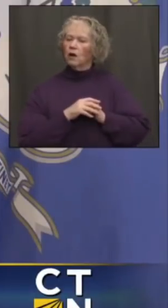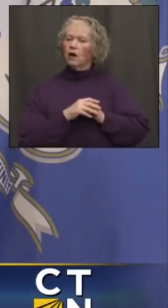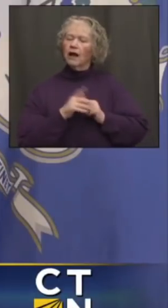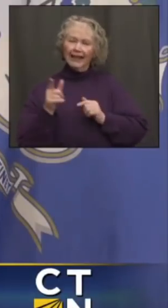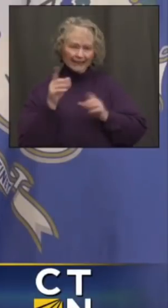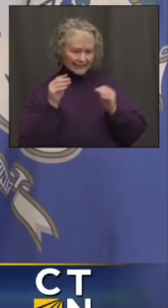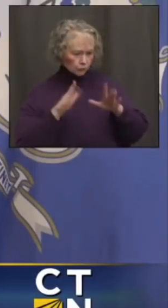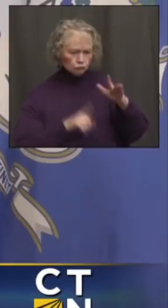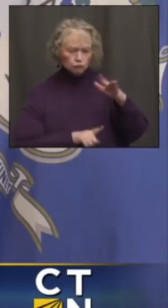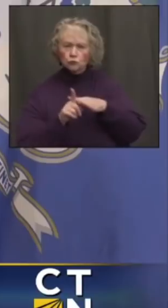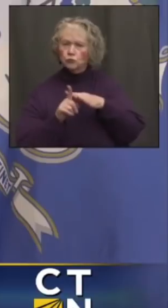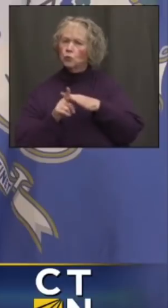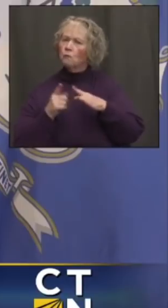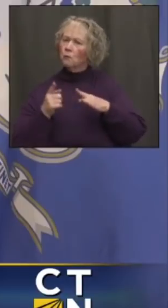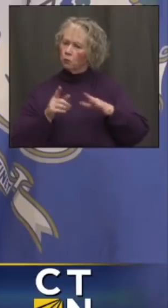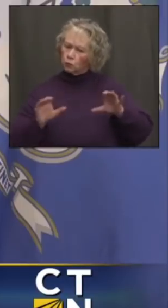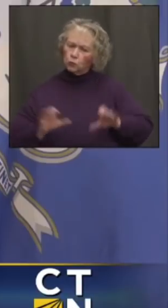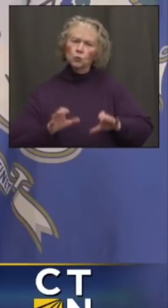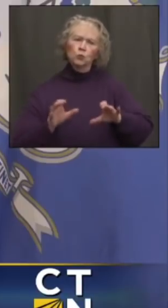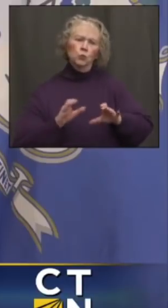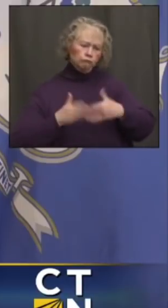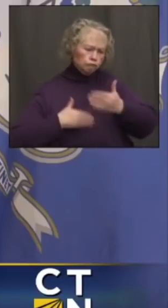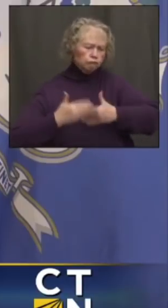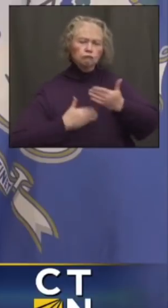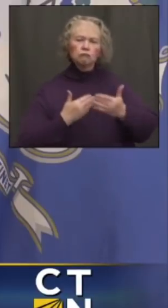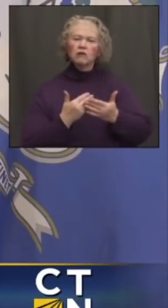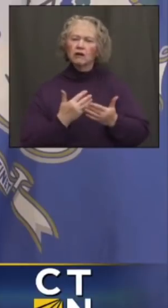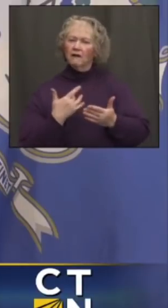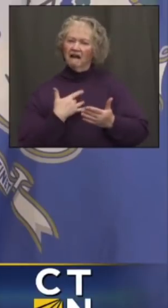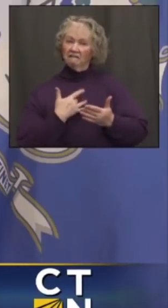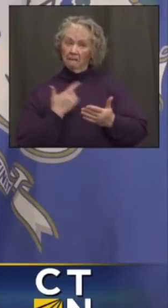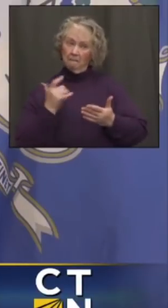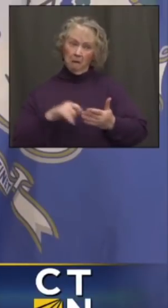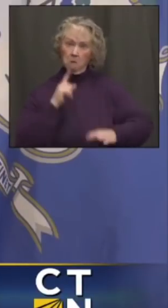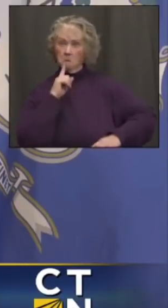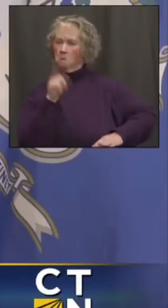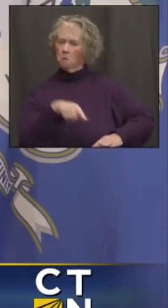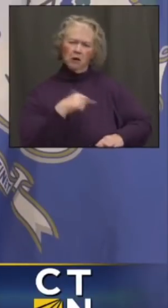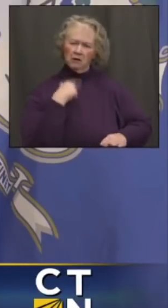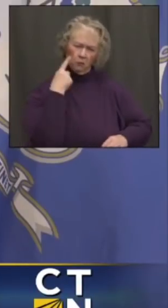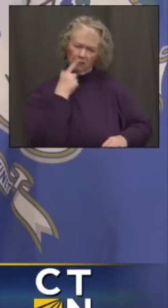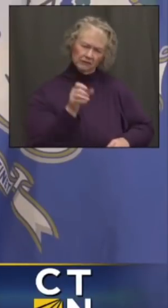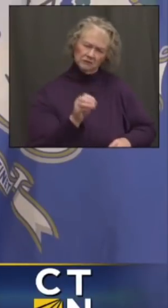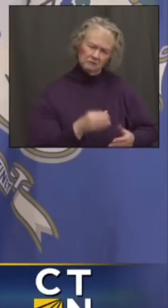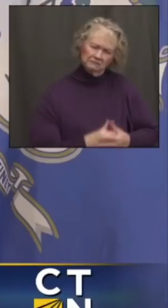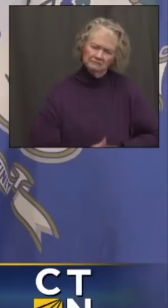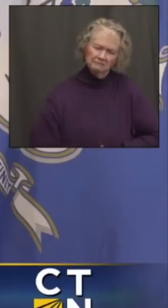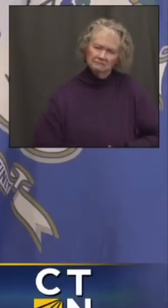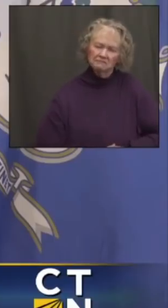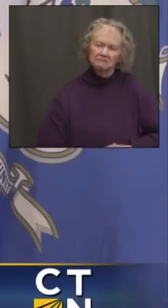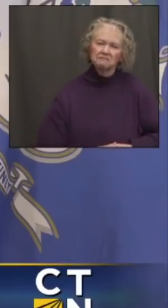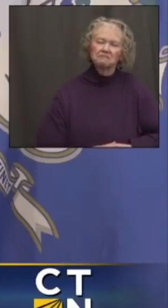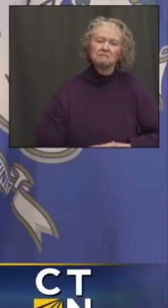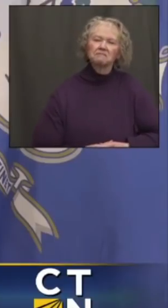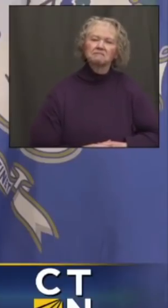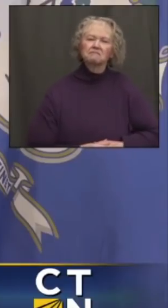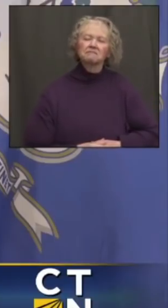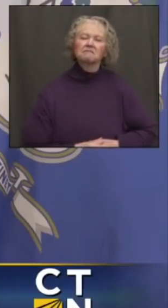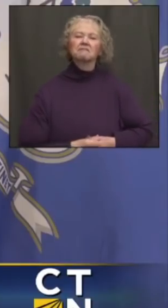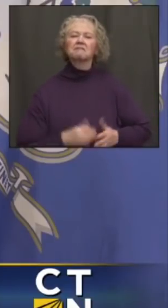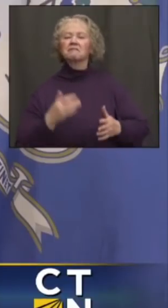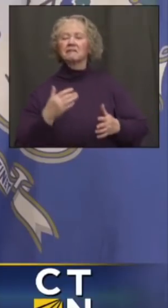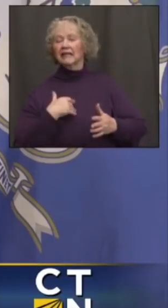learning. So far, so good. There's no schools that are saying no because I don't want my kids going to